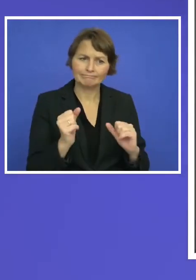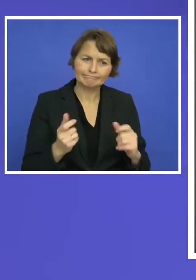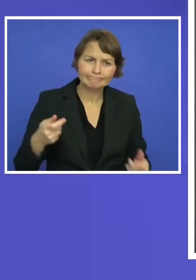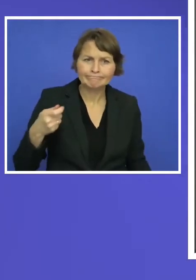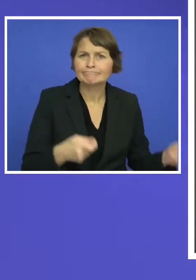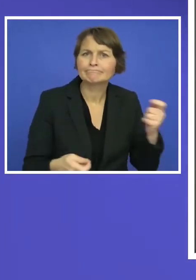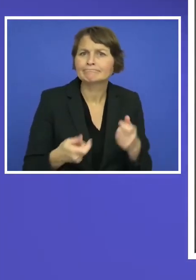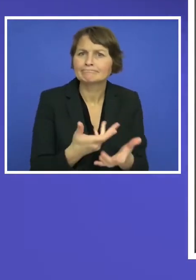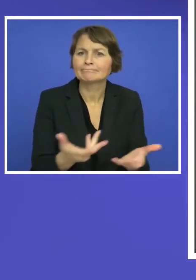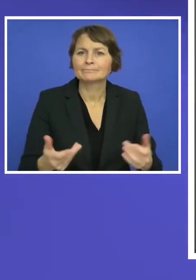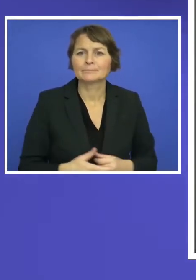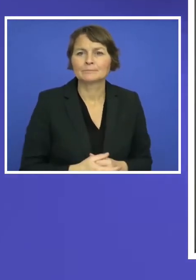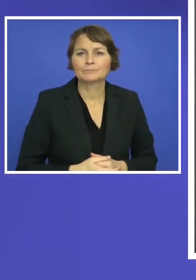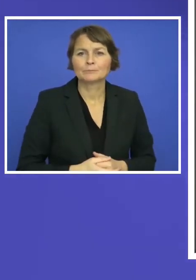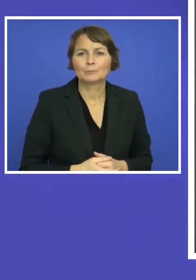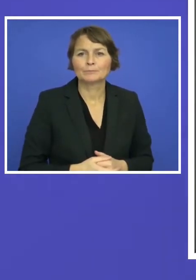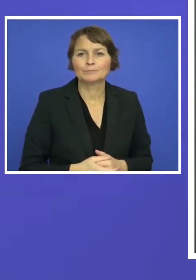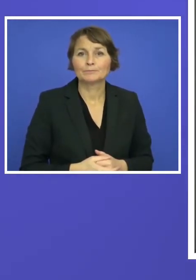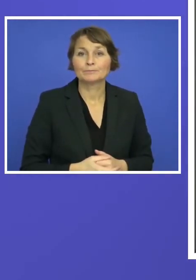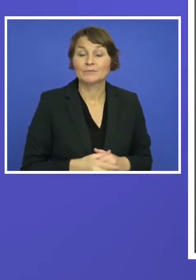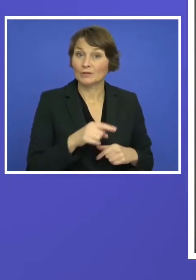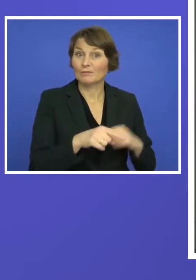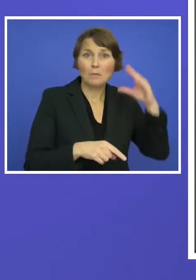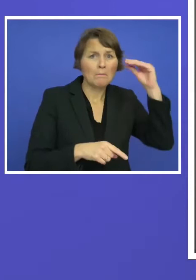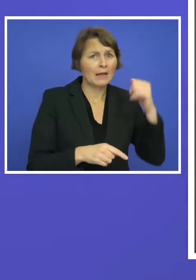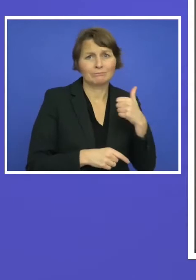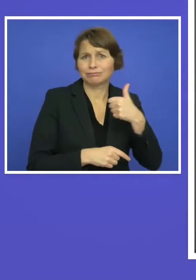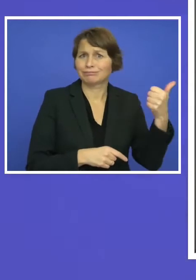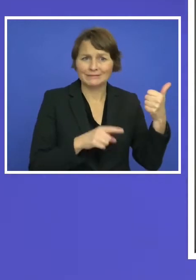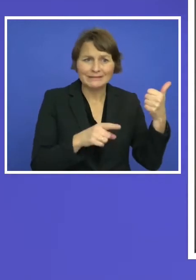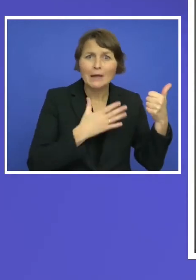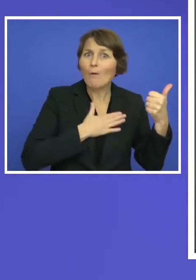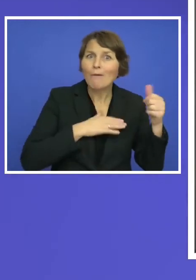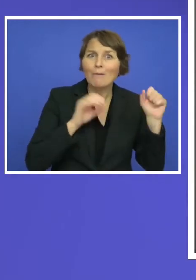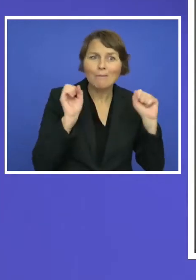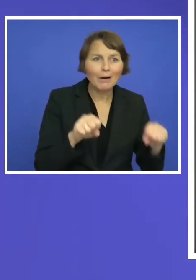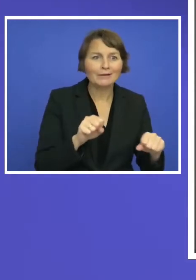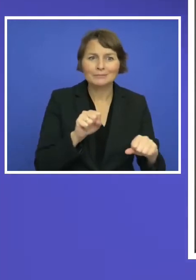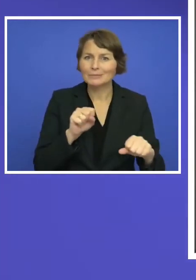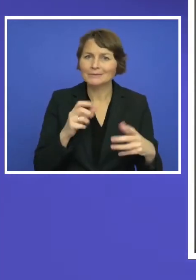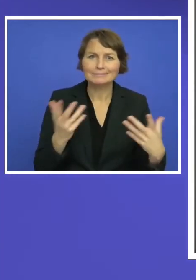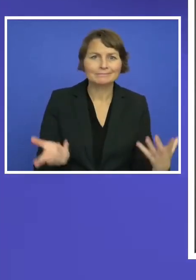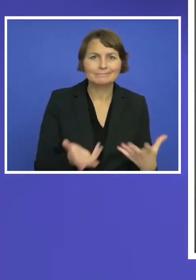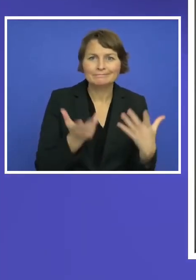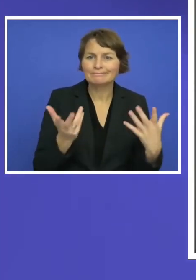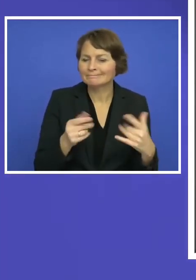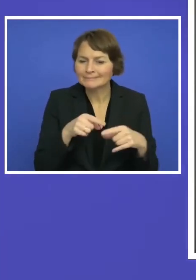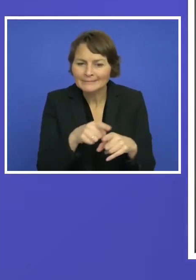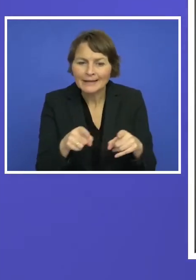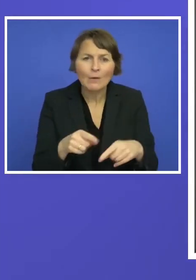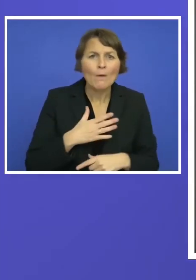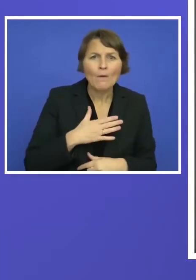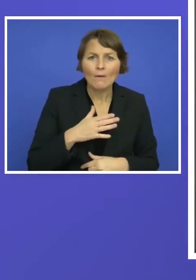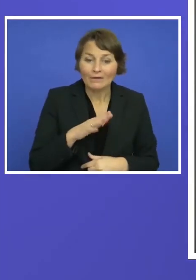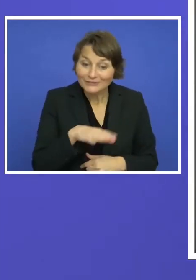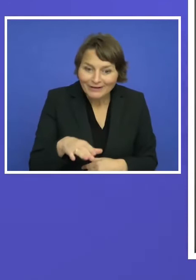it's really great for them also to have the possibility to get to know their children and be with